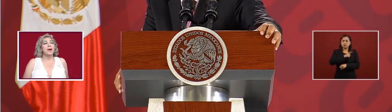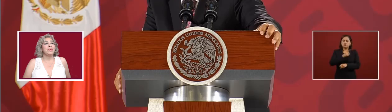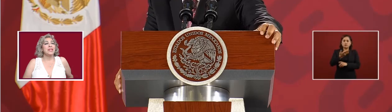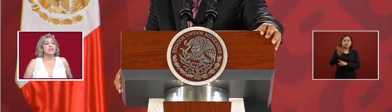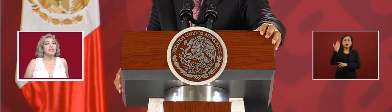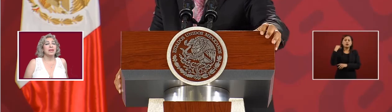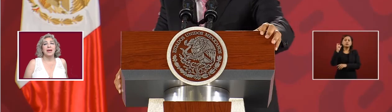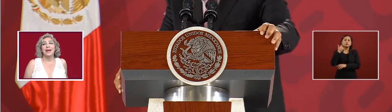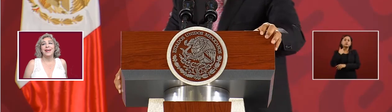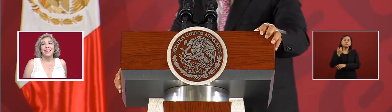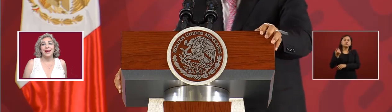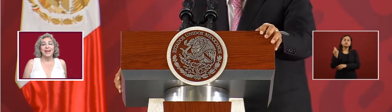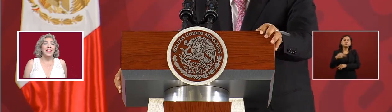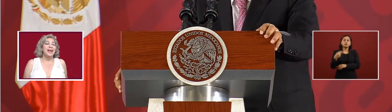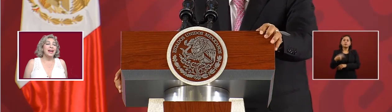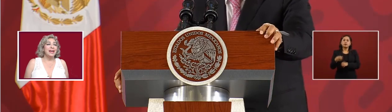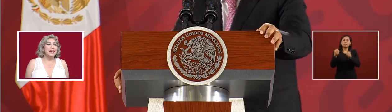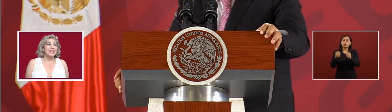popular,